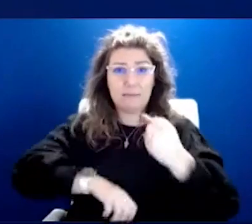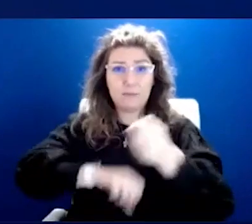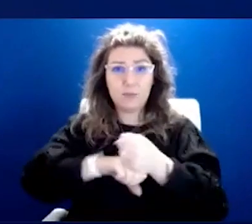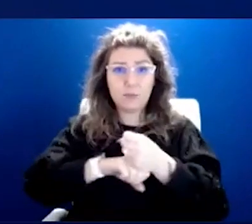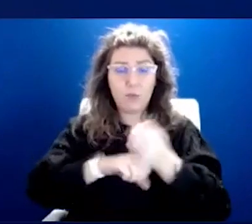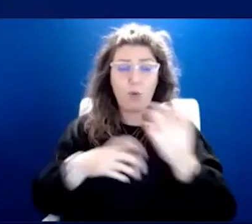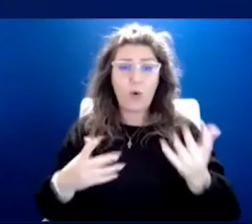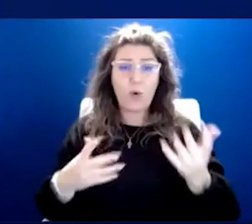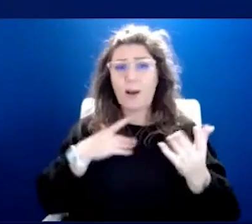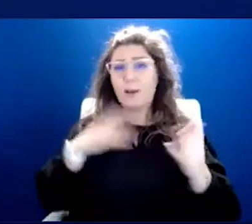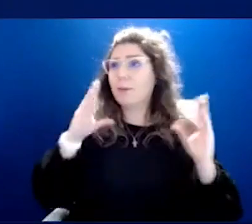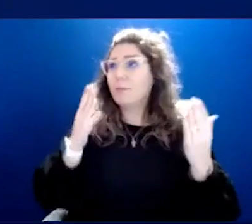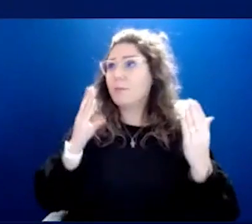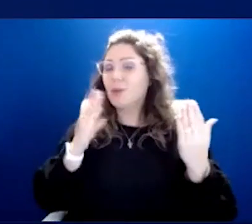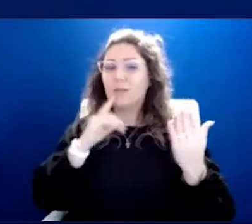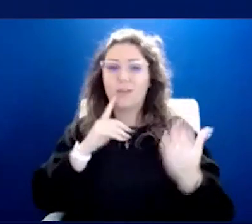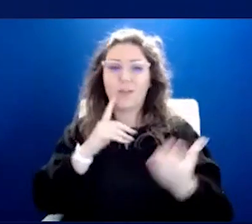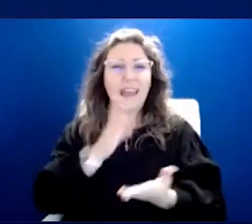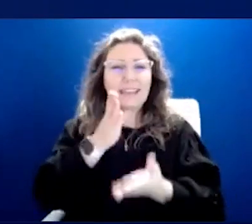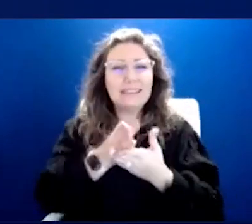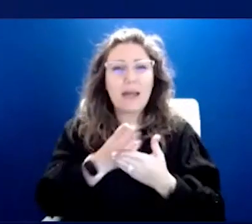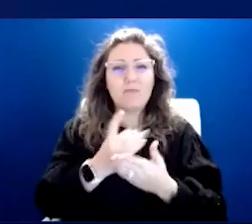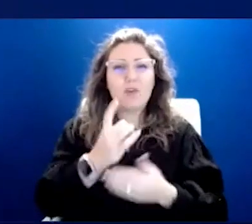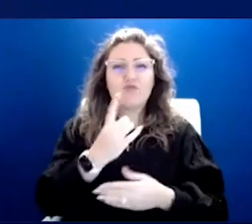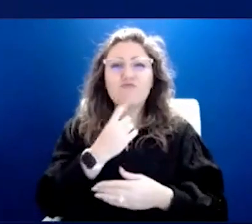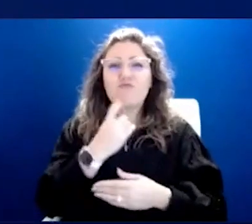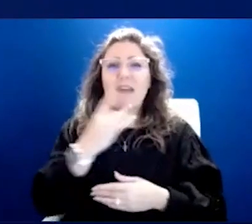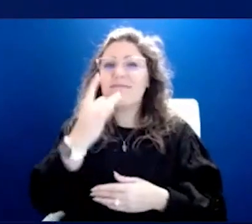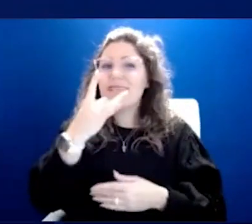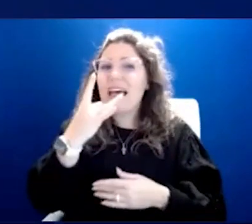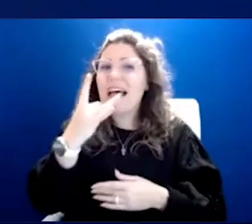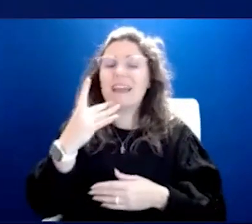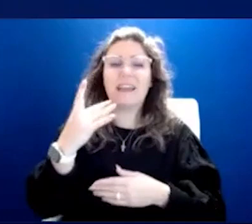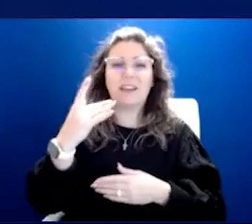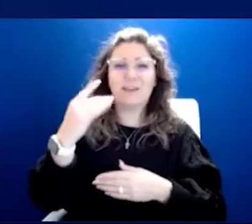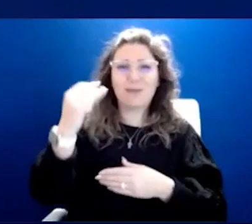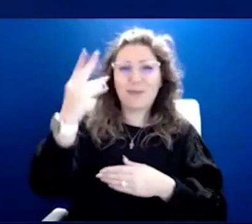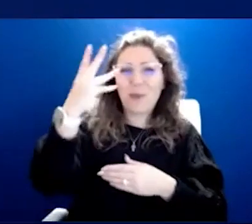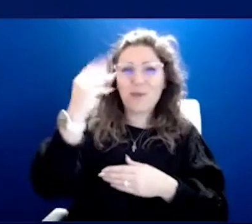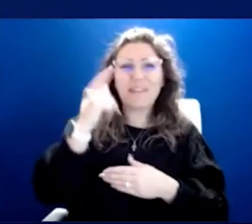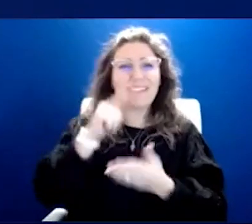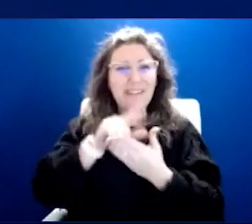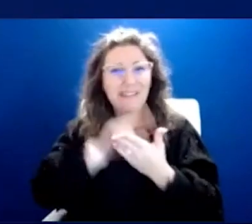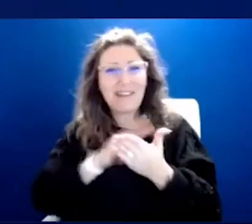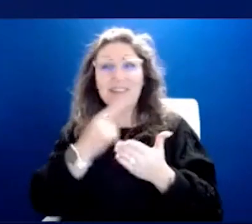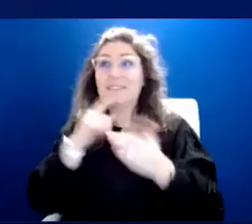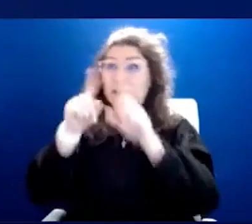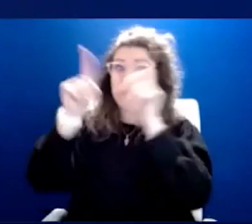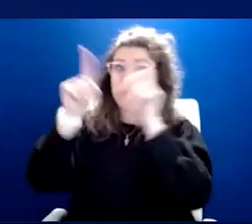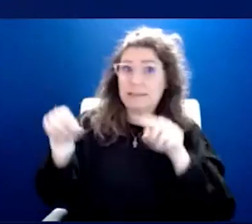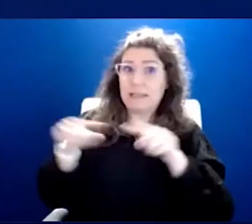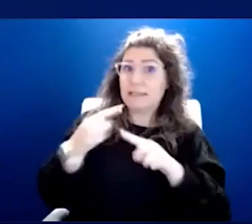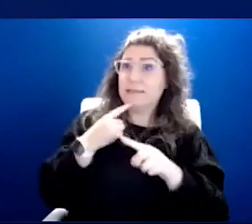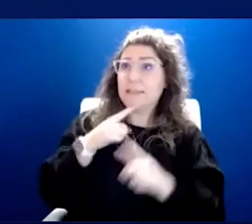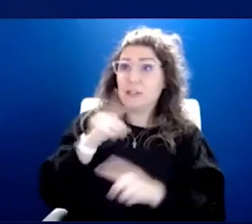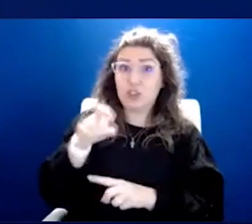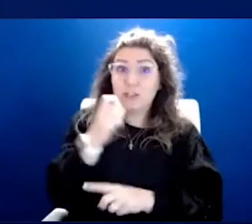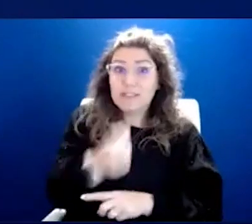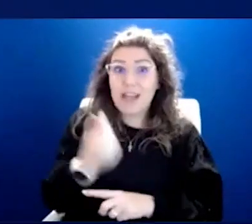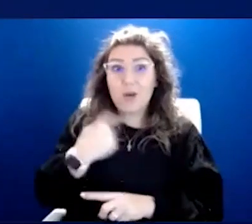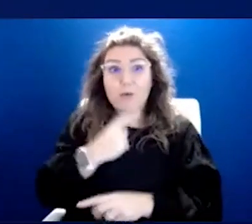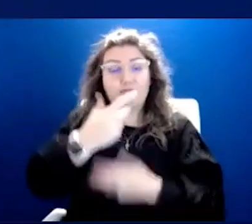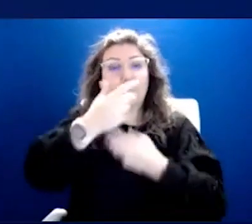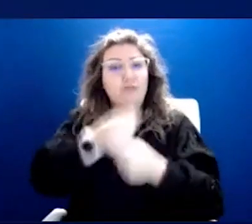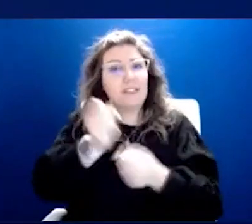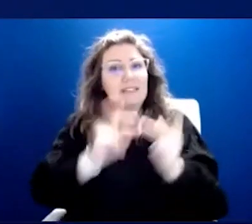to stopping at red lights or not taking a right turn on a red light. If there's a sign that says you shouldn't, it's like we're trusting people to do this so